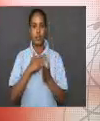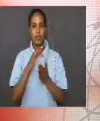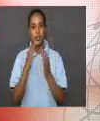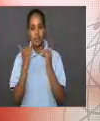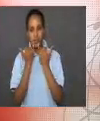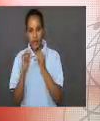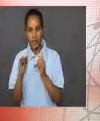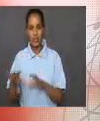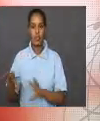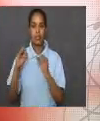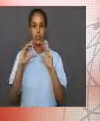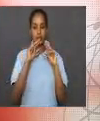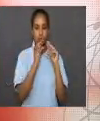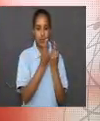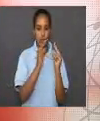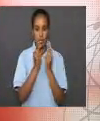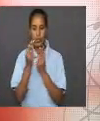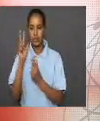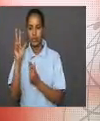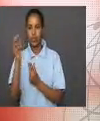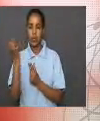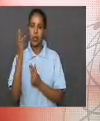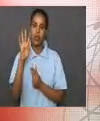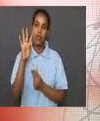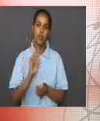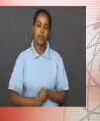the students into groups of 3 or